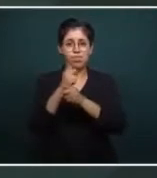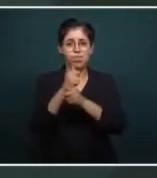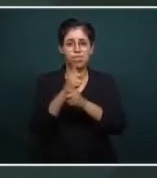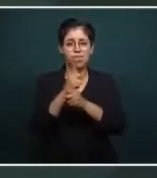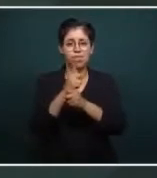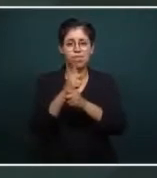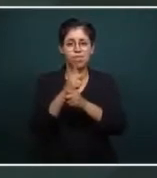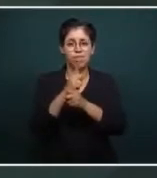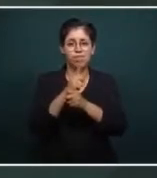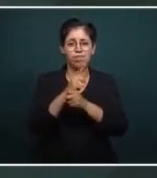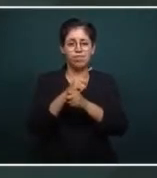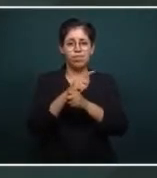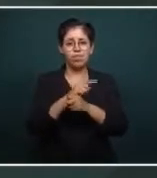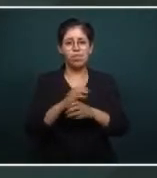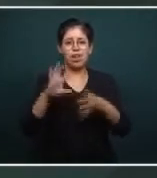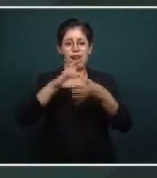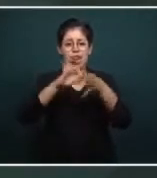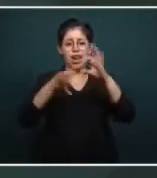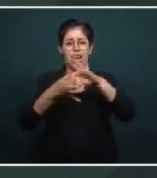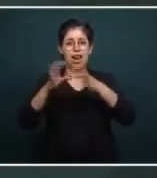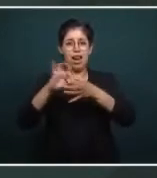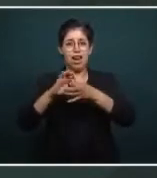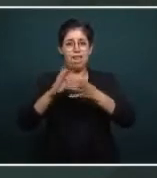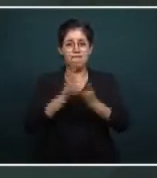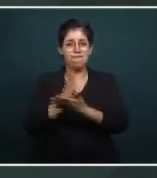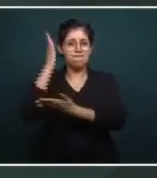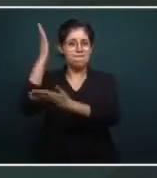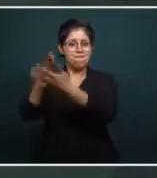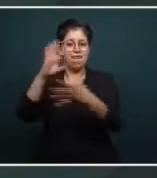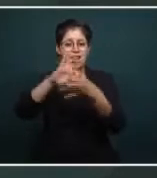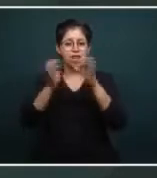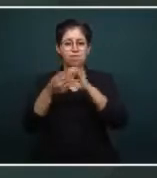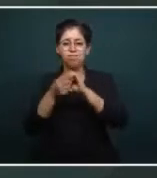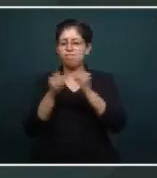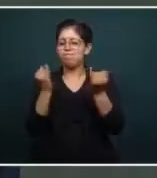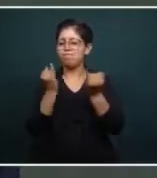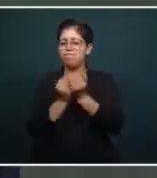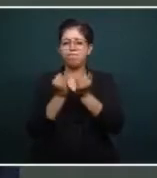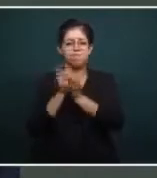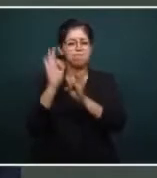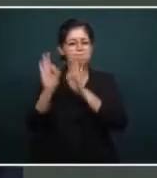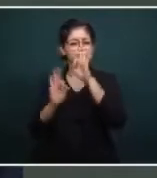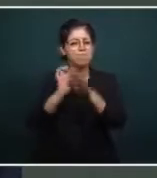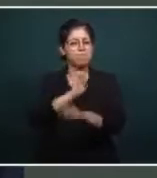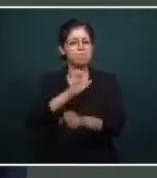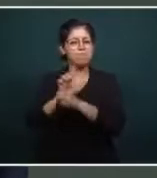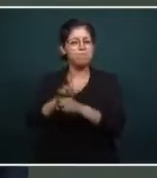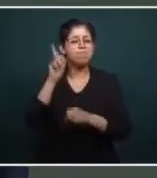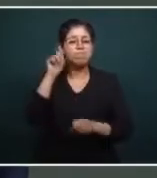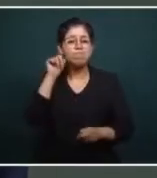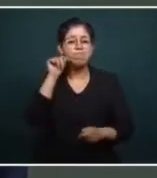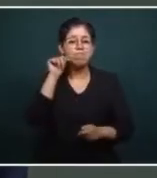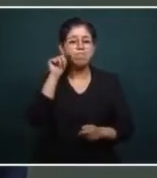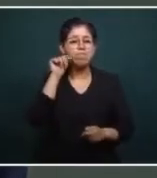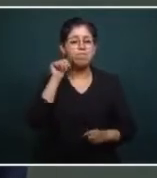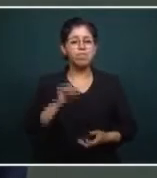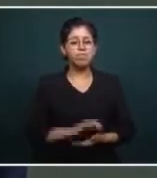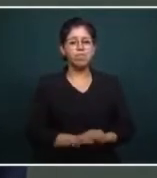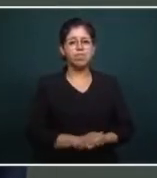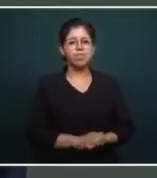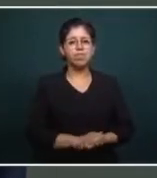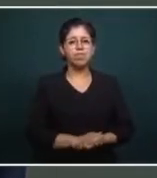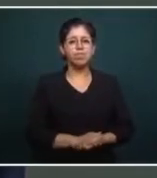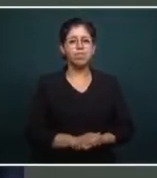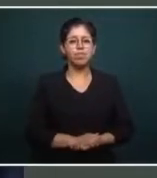pase a las Olimpiadas. their the ones that are going into the Olympics. Mañana voy So tomorrow I'm